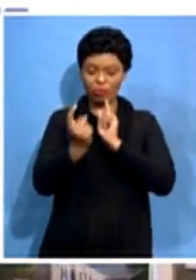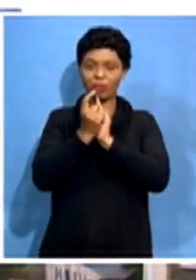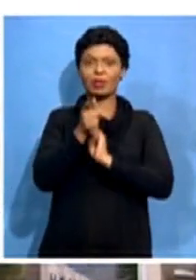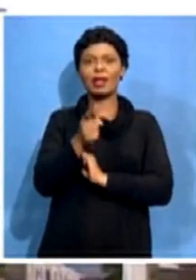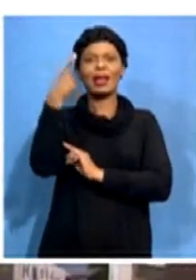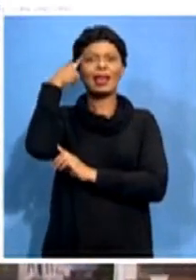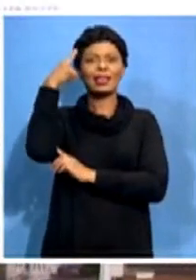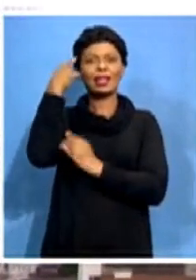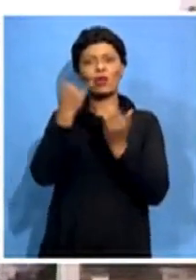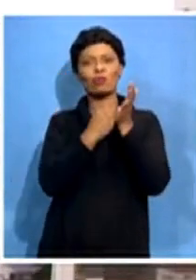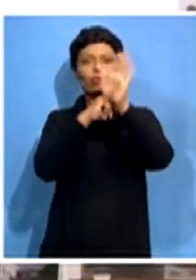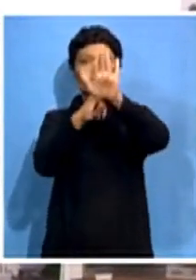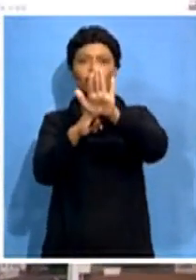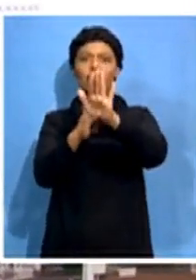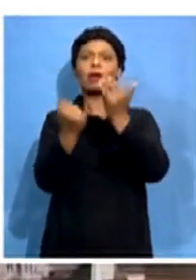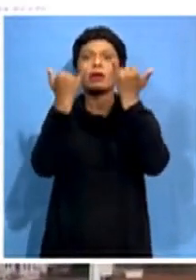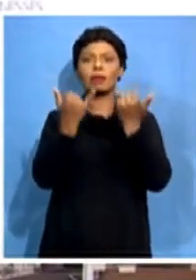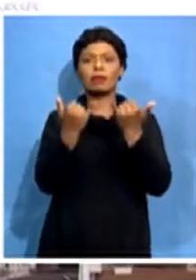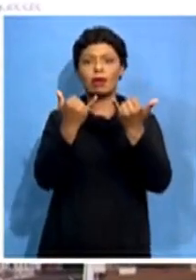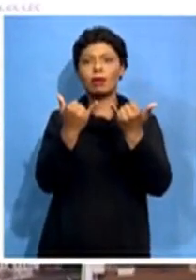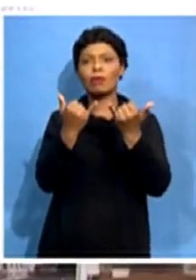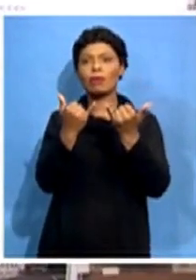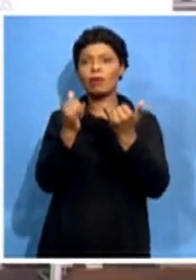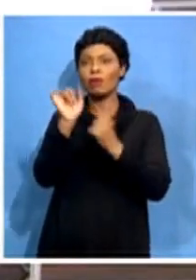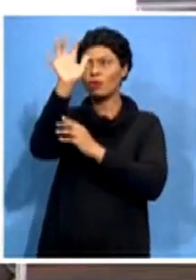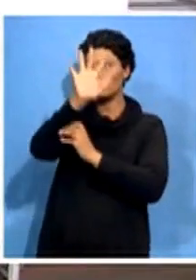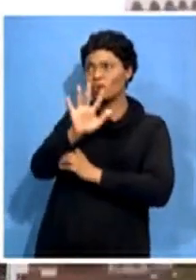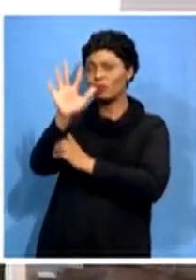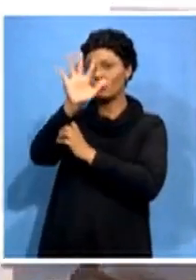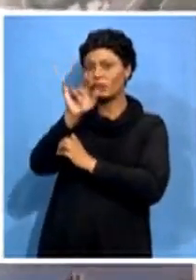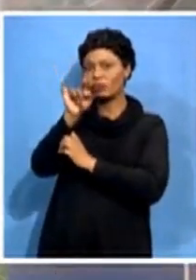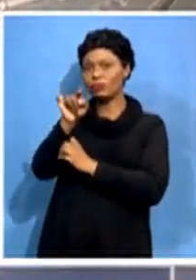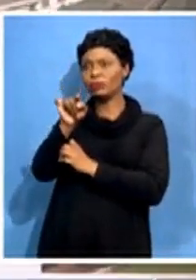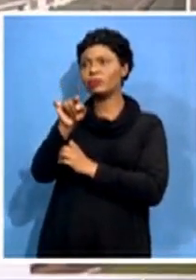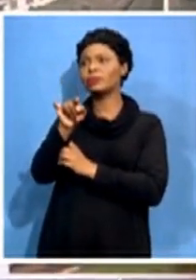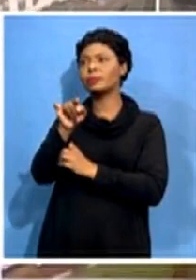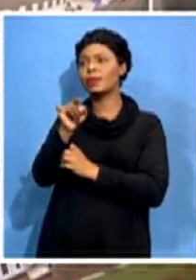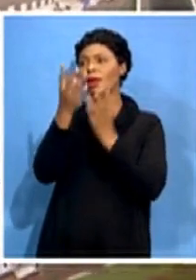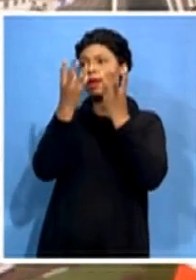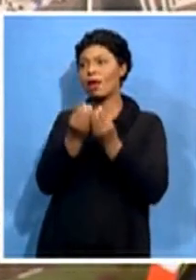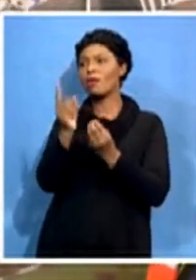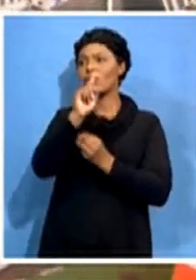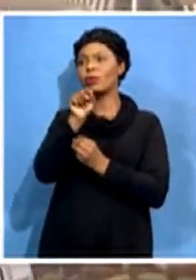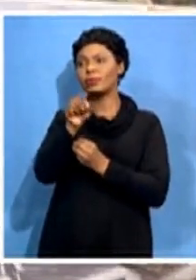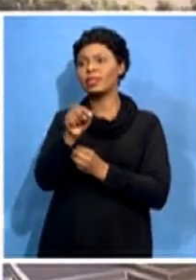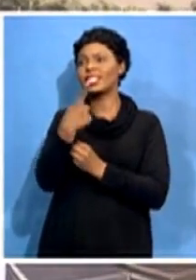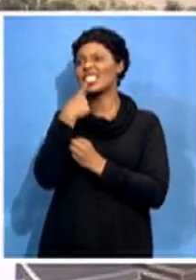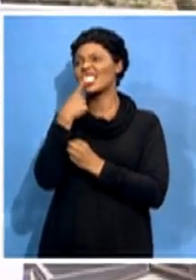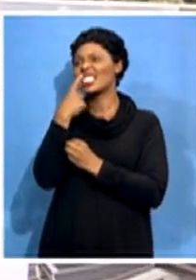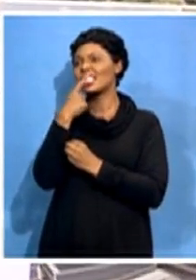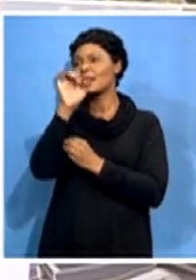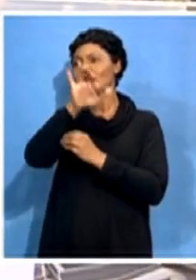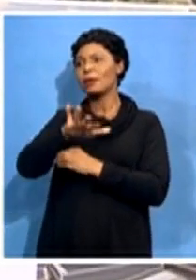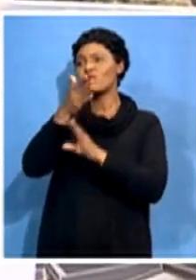dot at the moment. We're on the Ford frame site. When you came the last time, it was along this road here, and you'll remember that that's where the sod